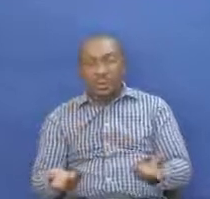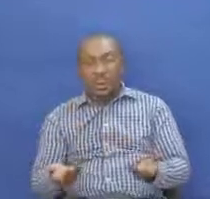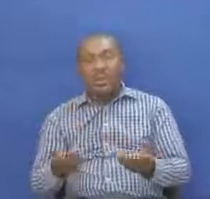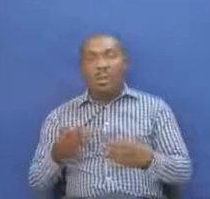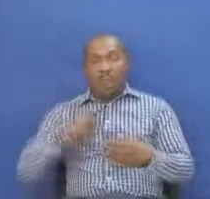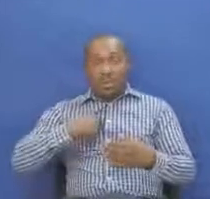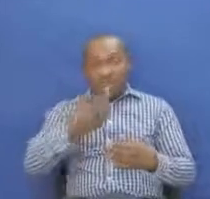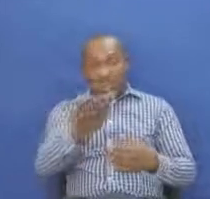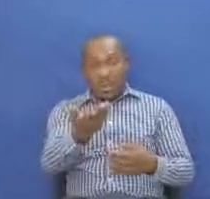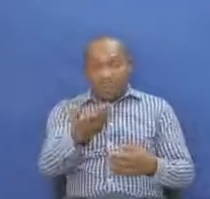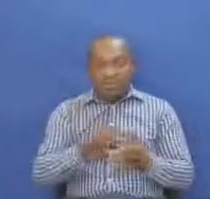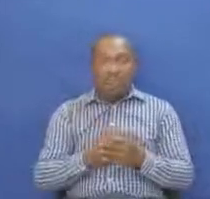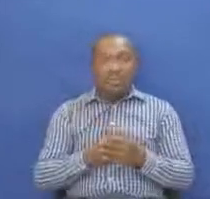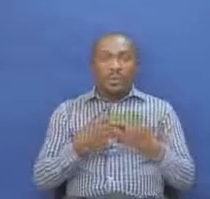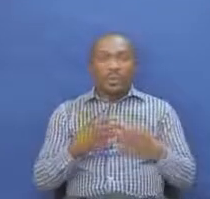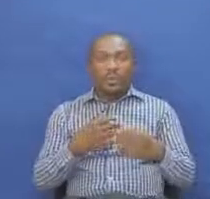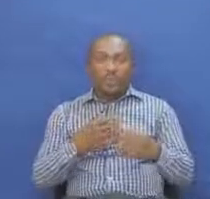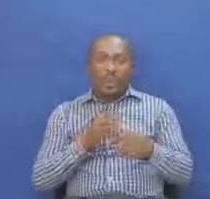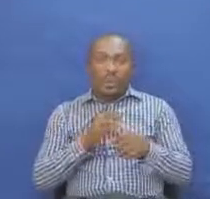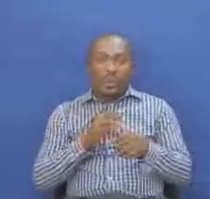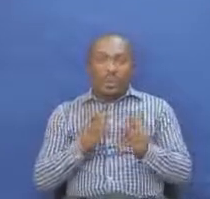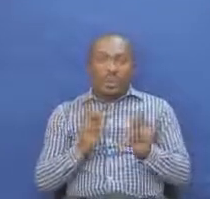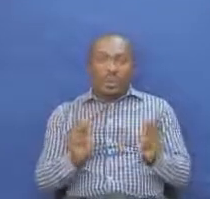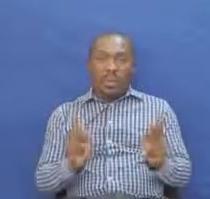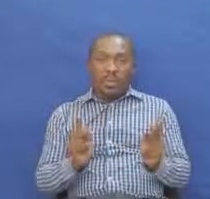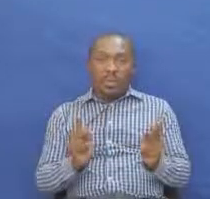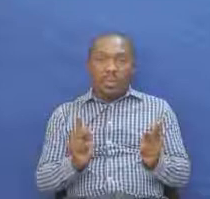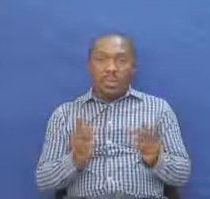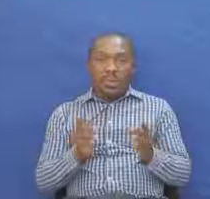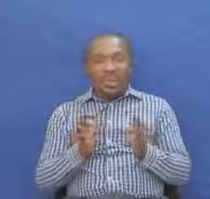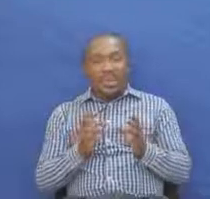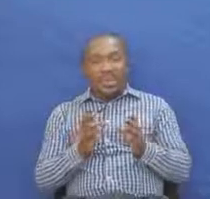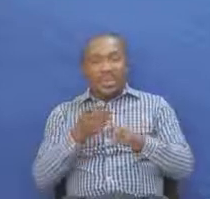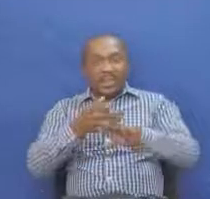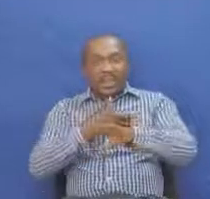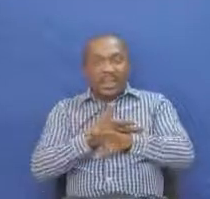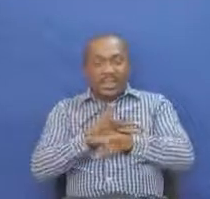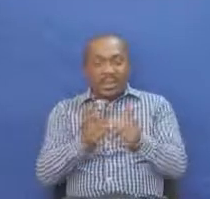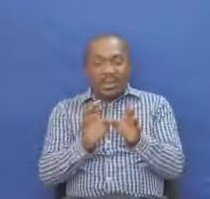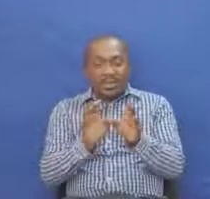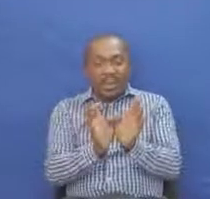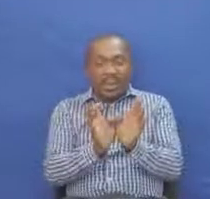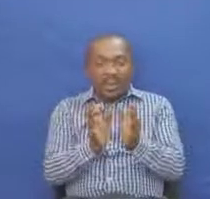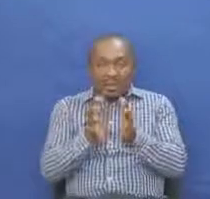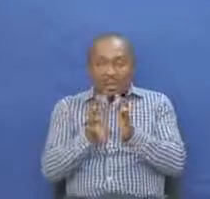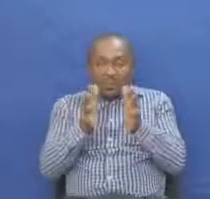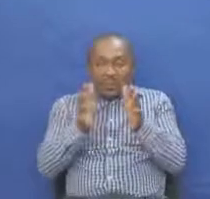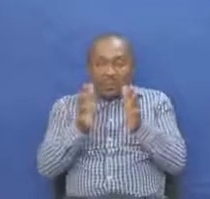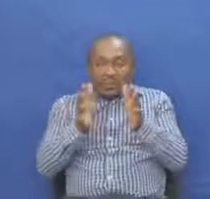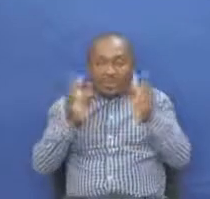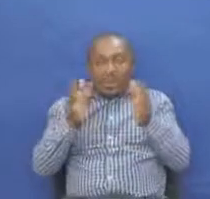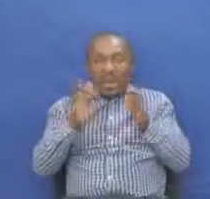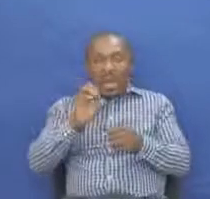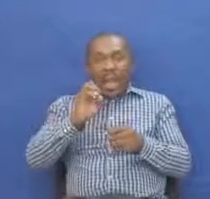place, normally the cells tend to divide and tend to enlarge, which gives rise to a very complex